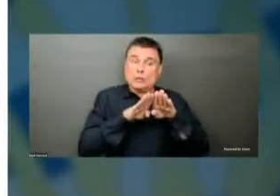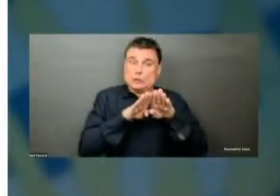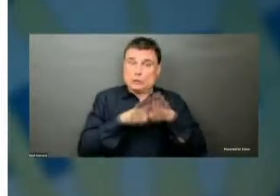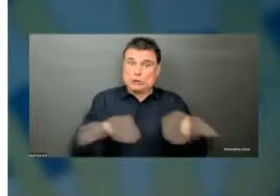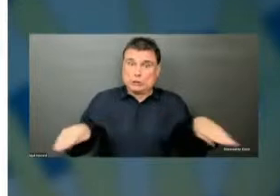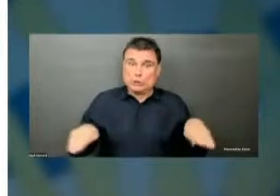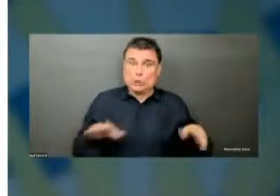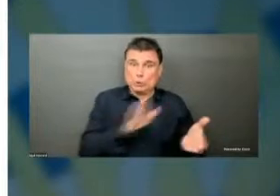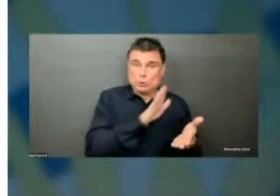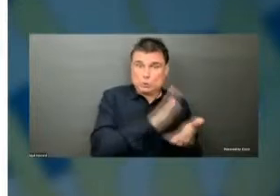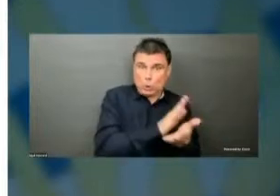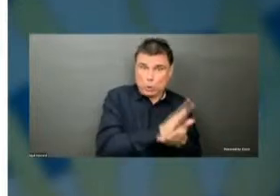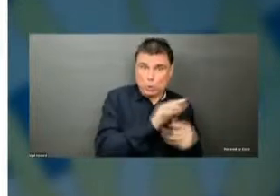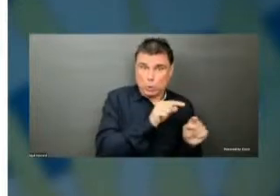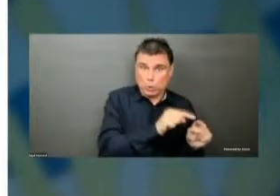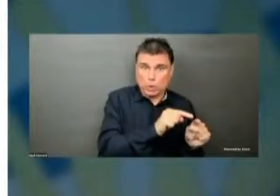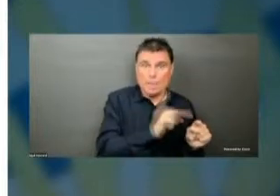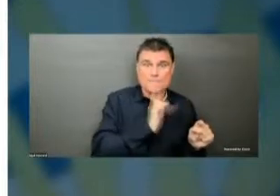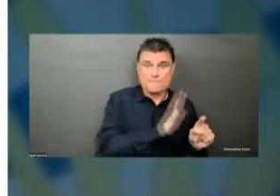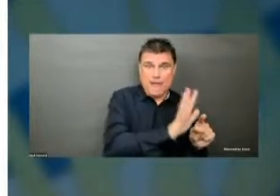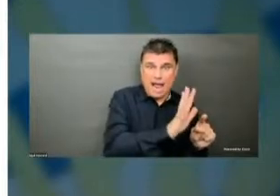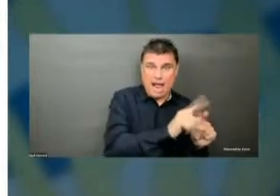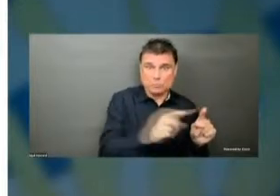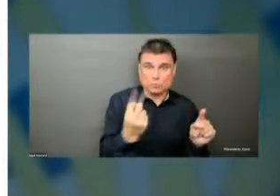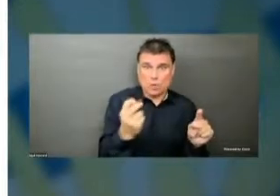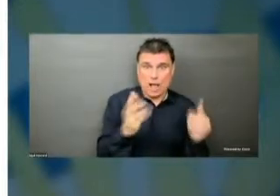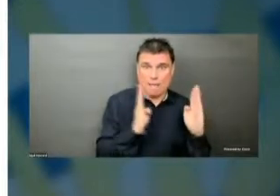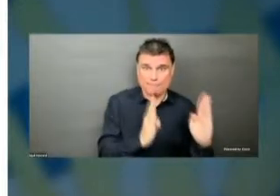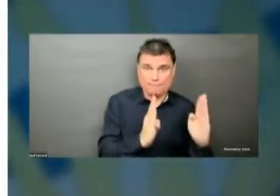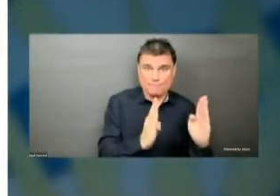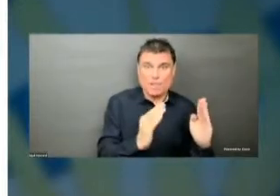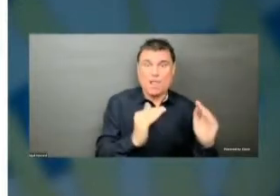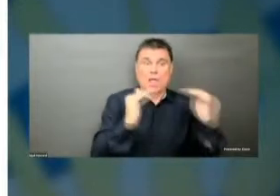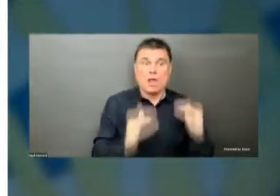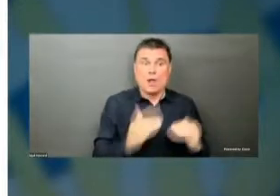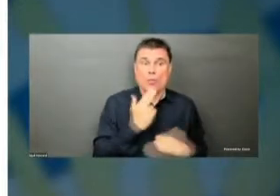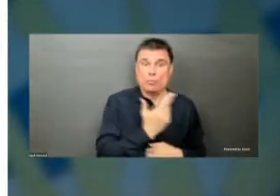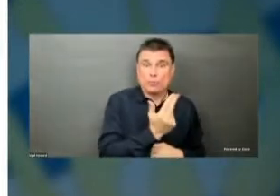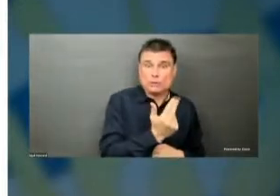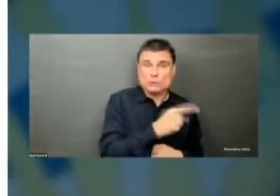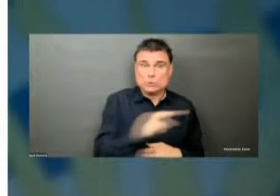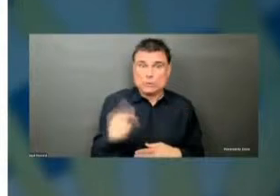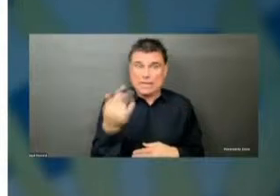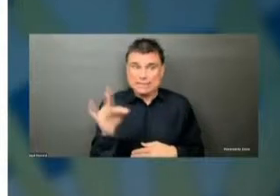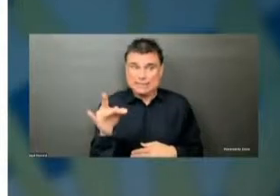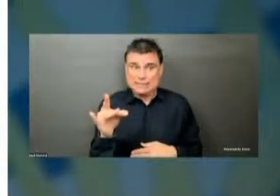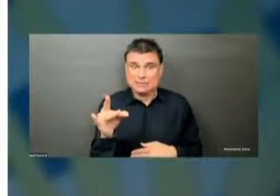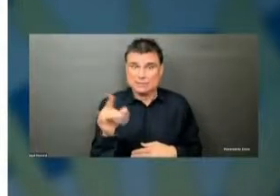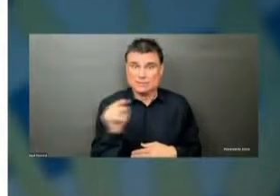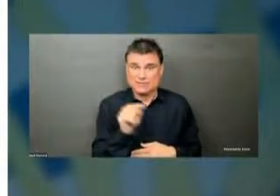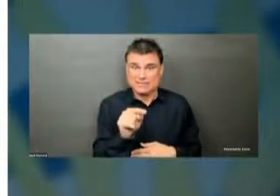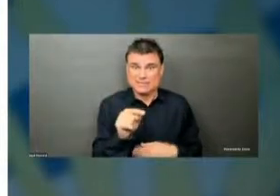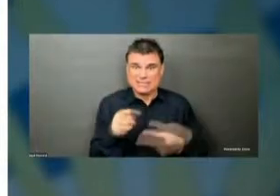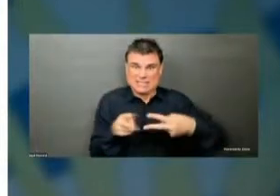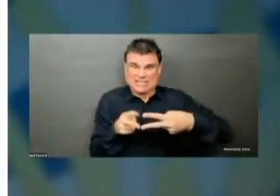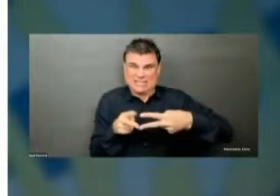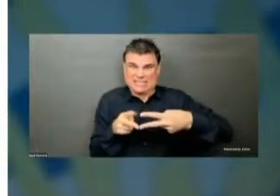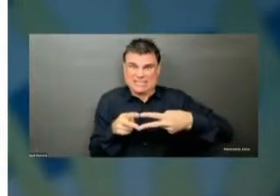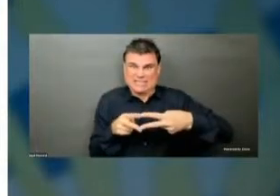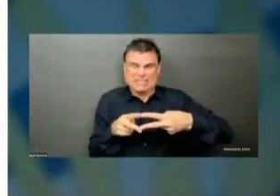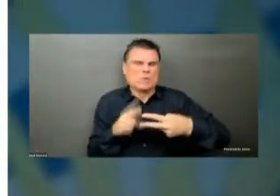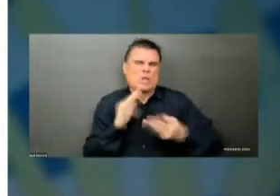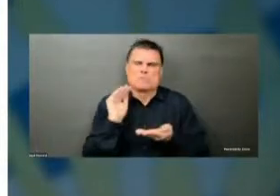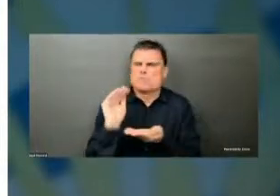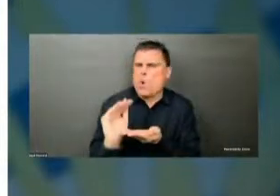I mentioned, particularly the 5 to 12, the young children, underrepresented in the number of cases that we've seen across